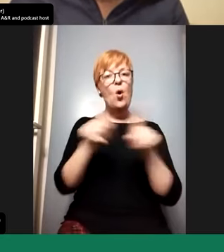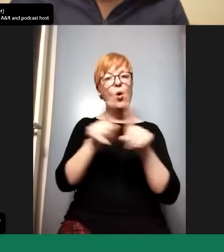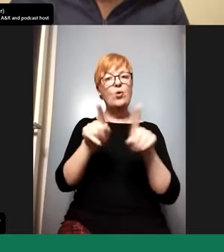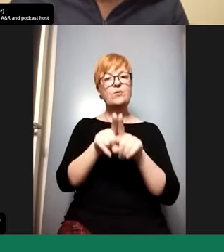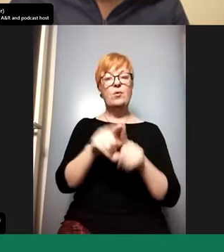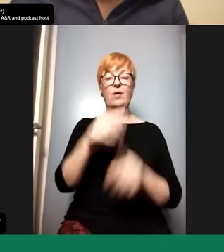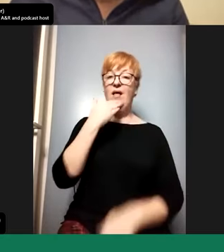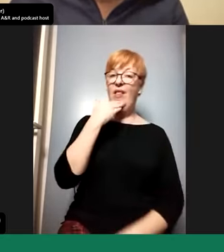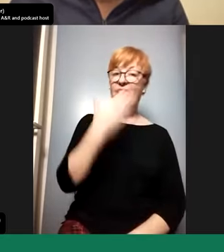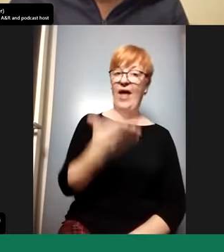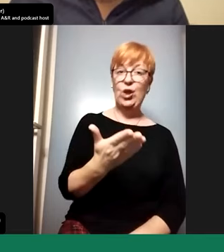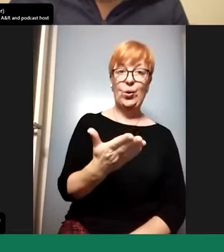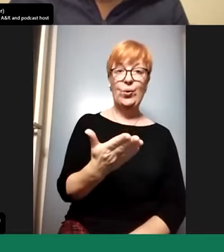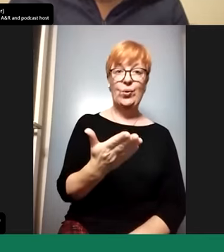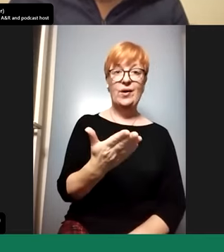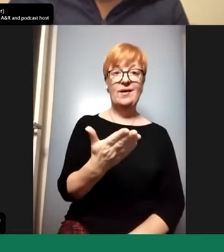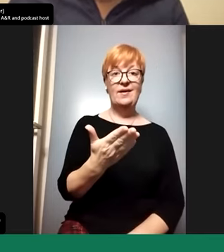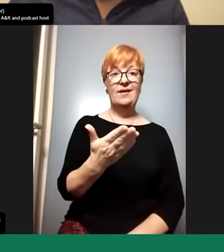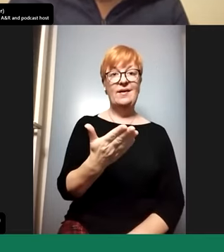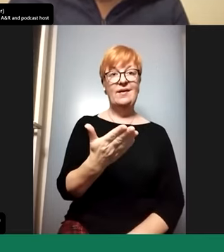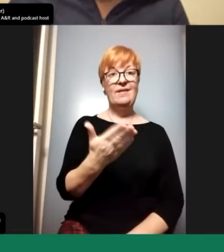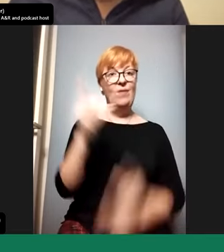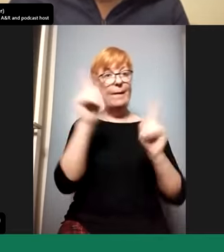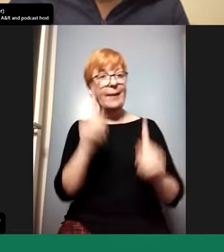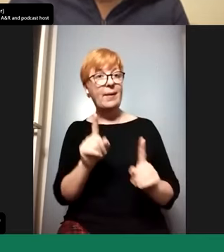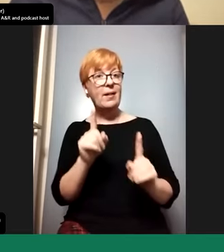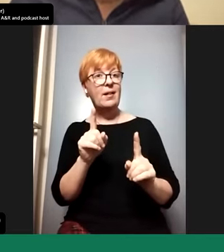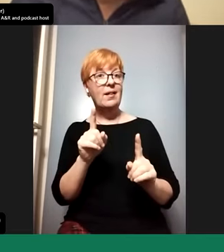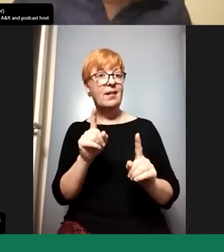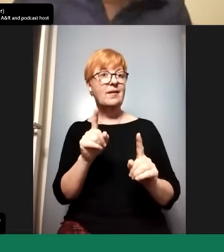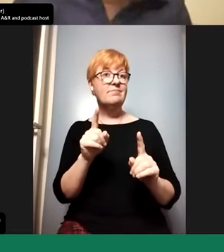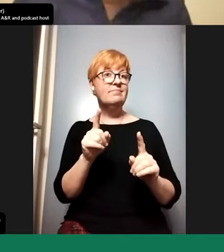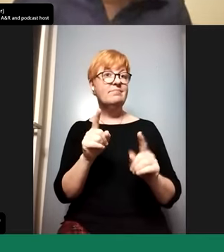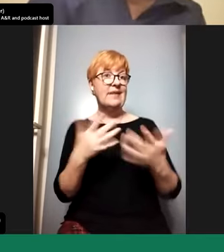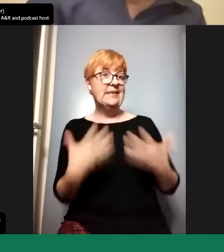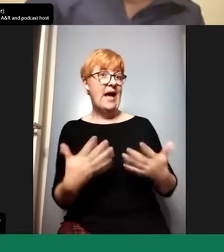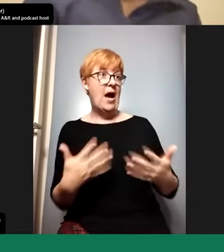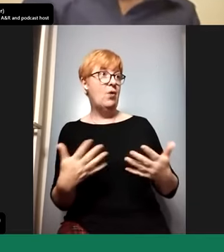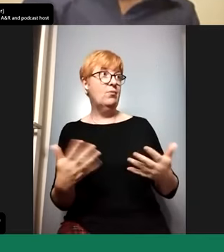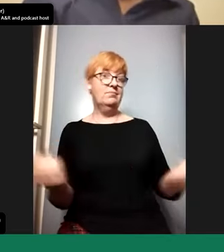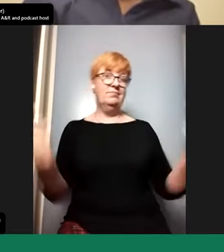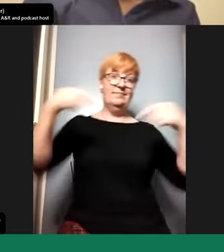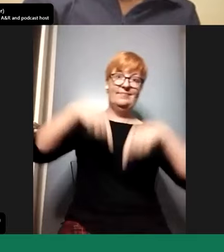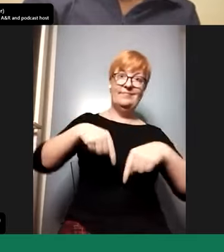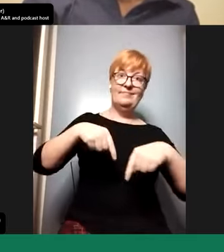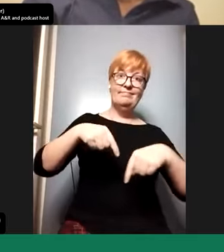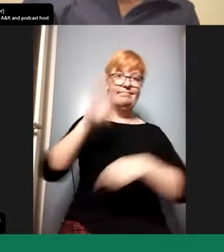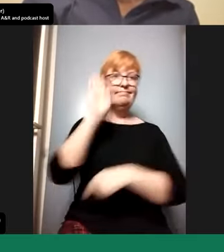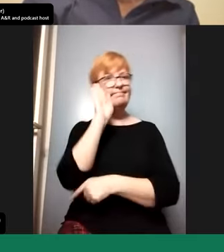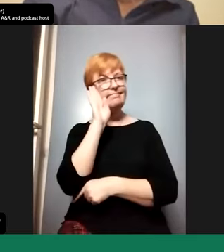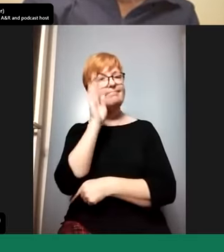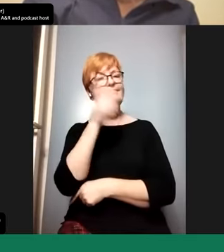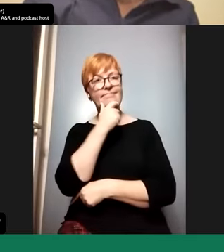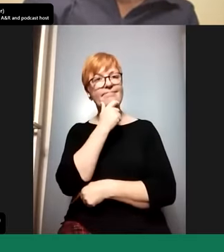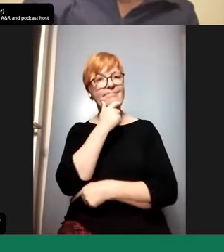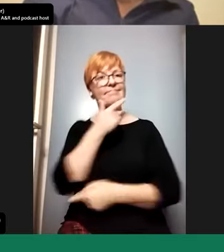you for people who've taken this time to now to come here and listen to me